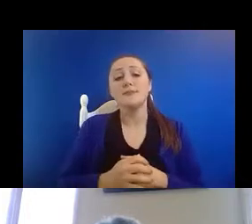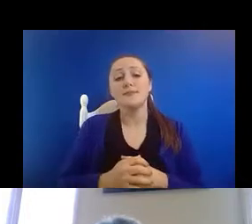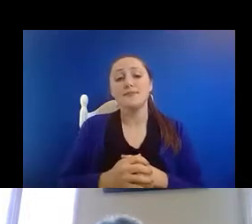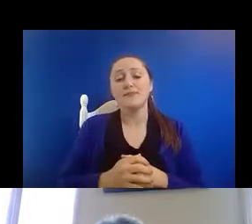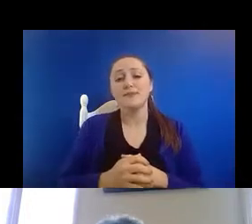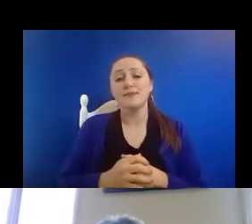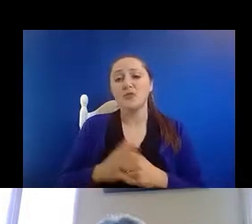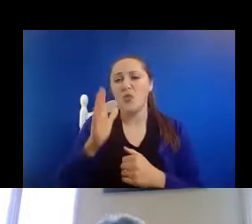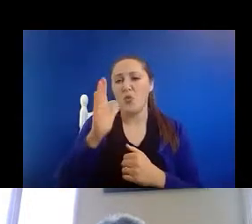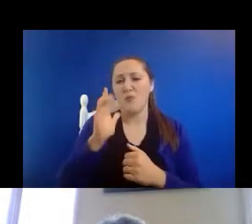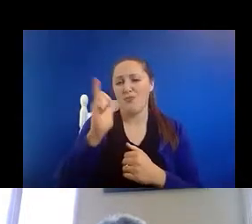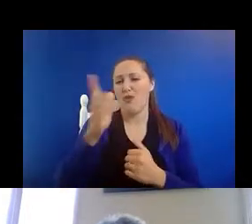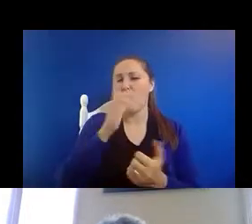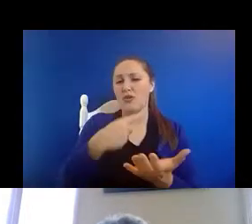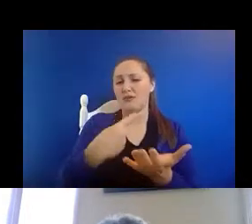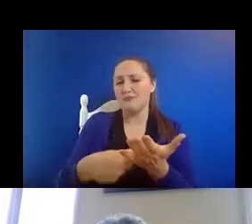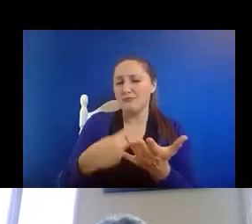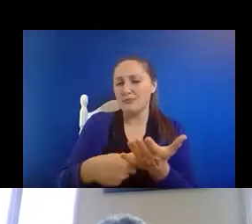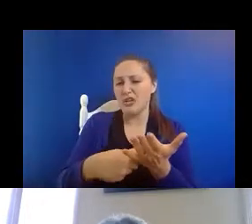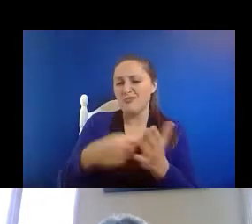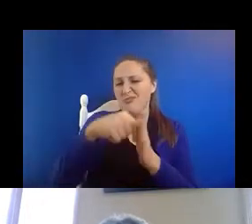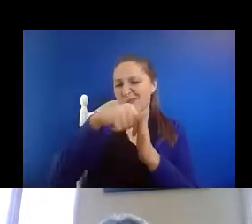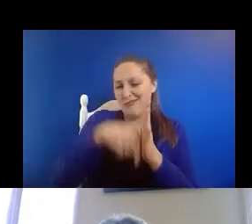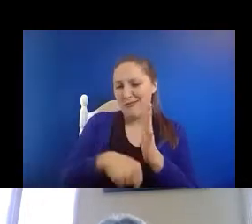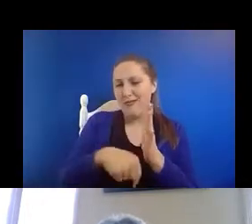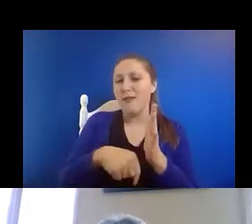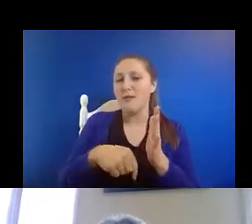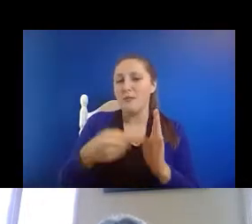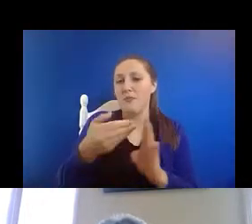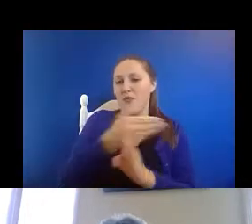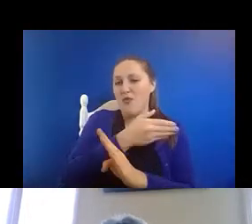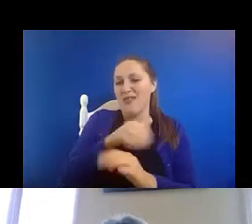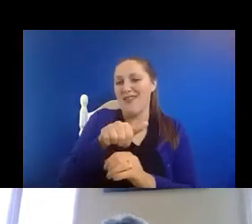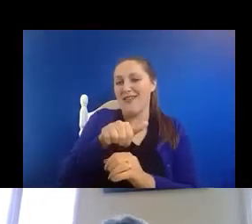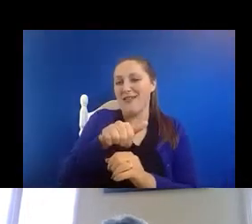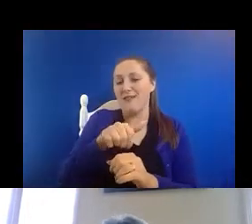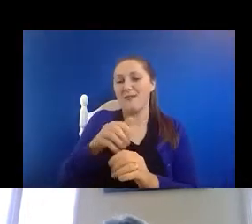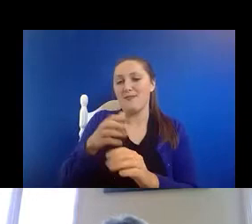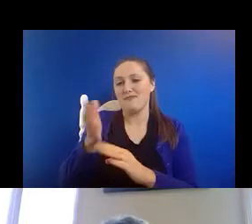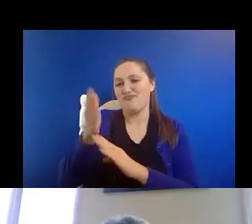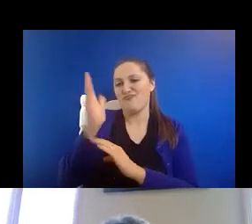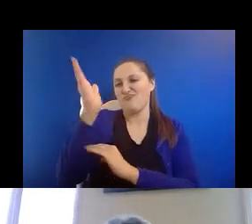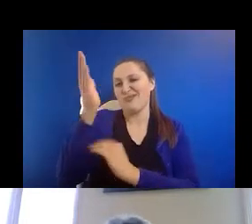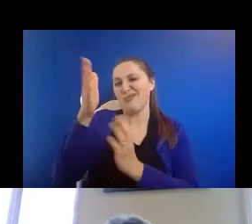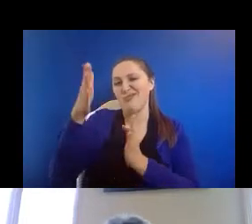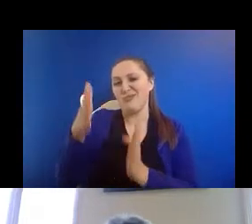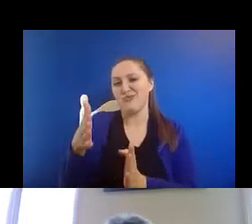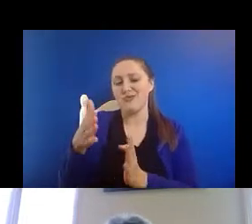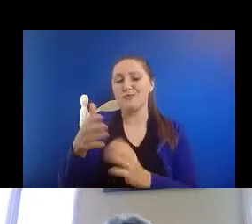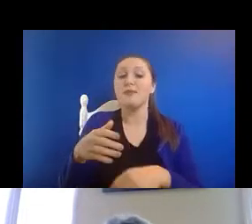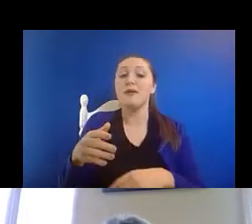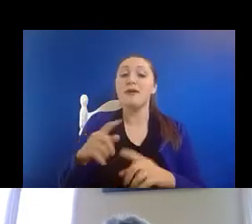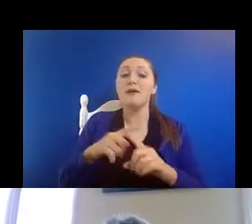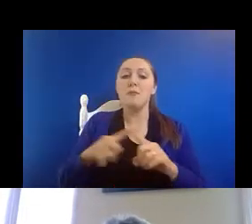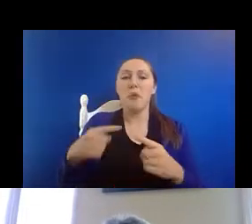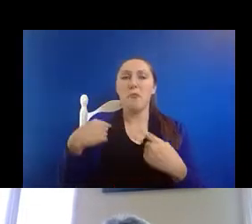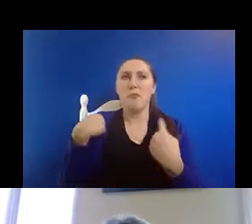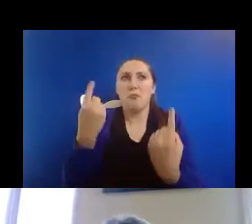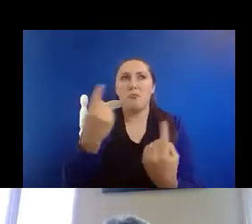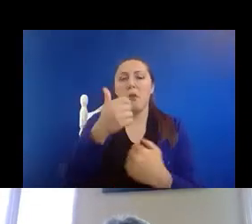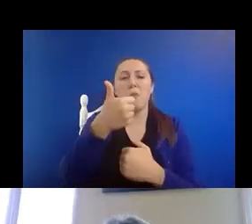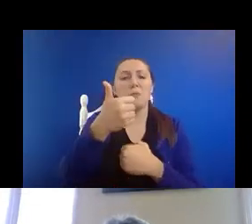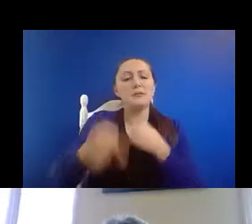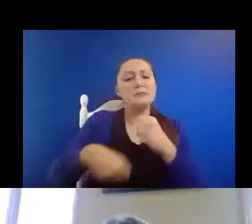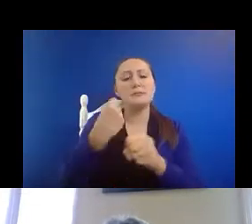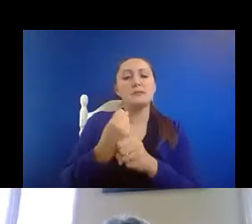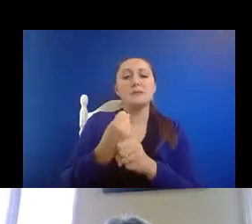value-based purchasing is before we hear from the other presenters. But over the past decade, I would say that there